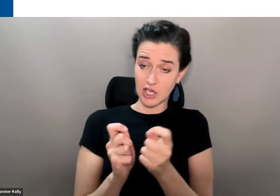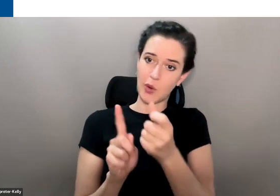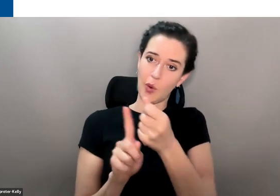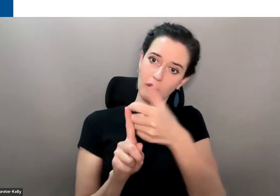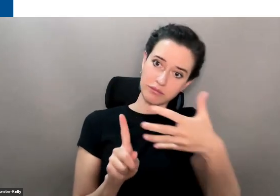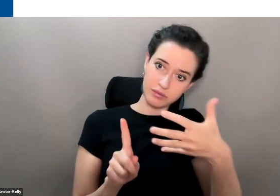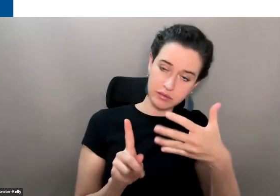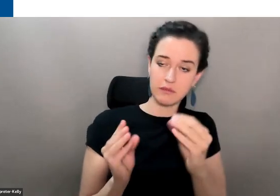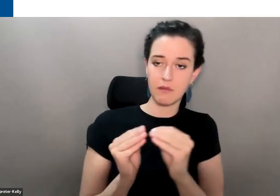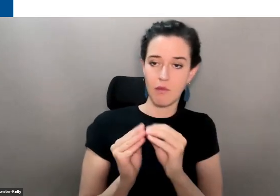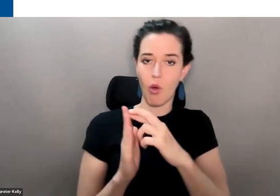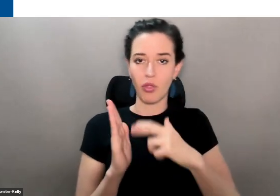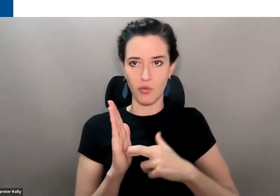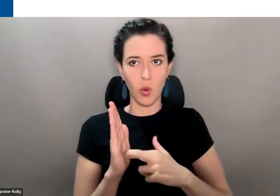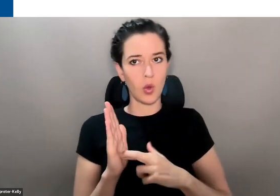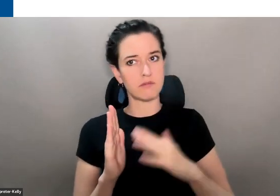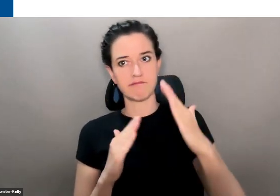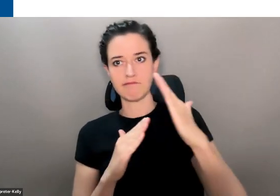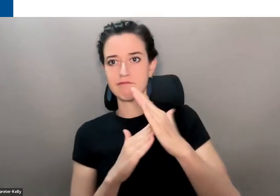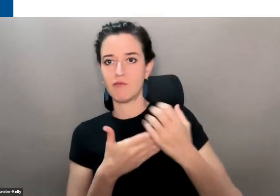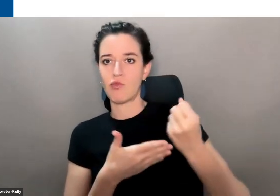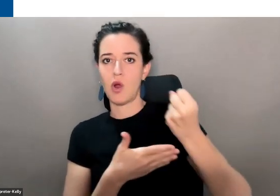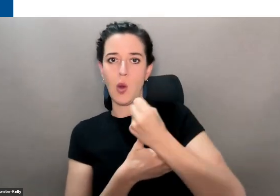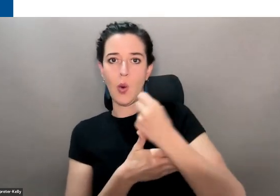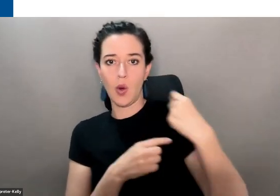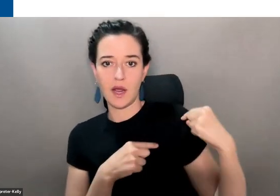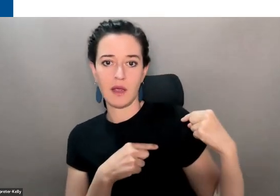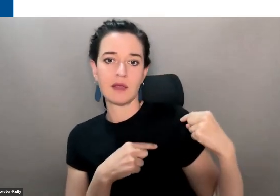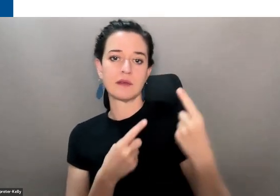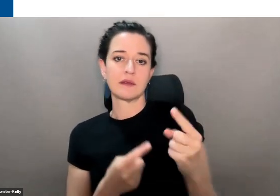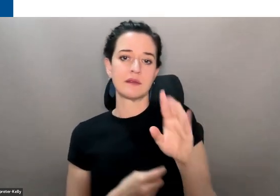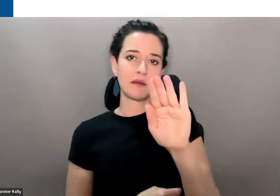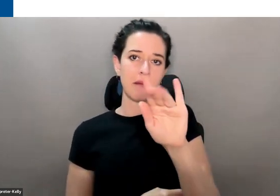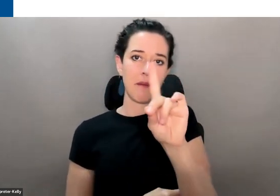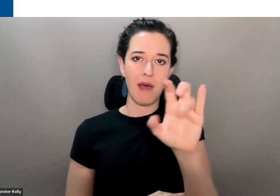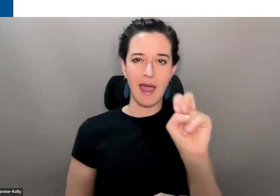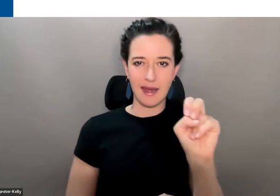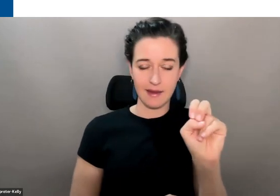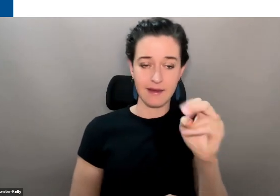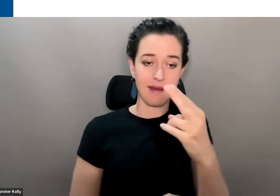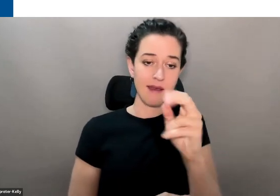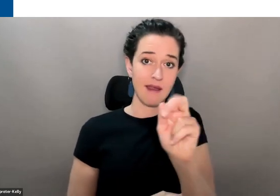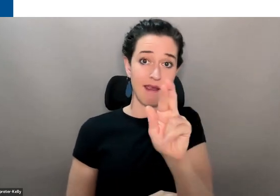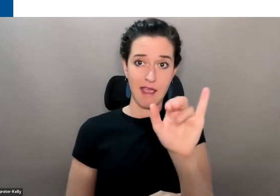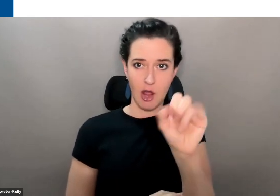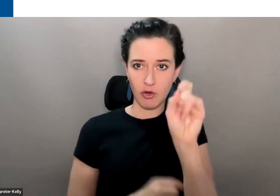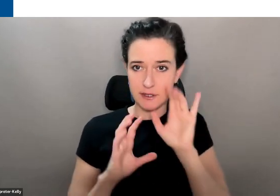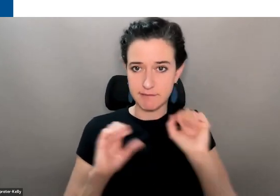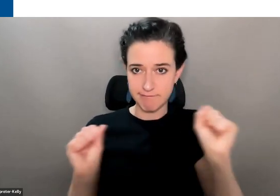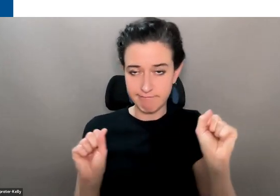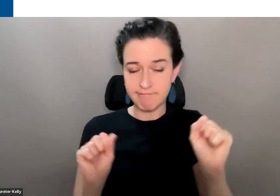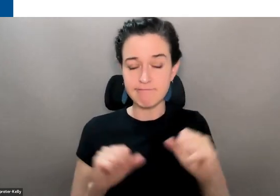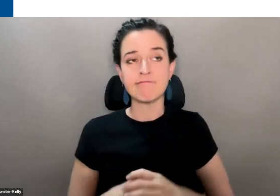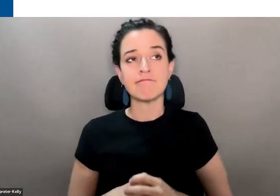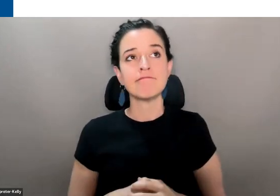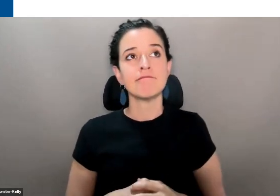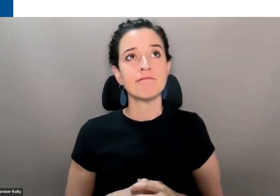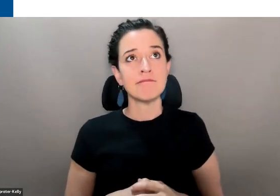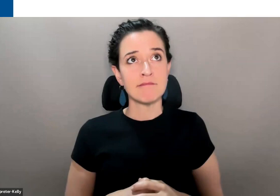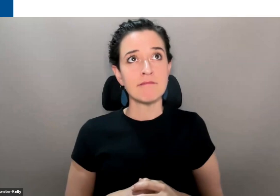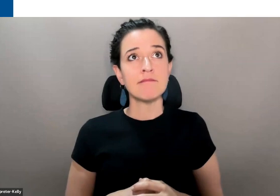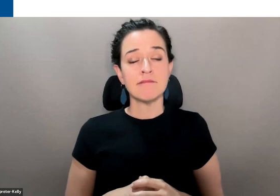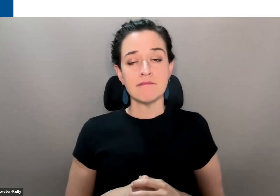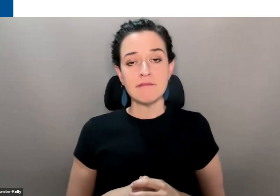disability community since the first days of the Biden-Harris administration, and this rule truly reflects the